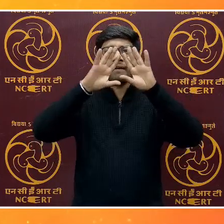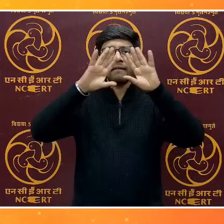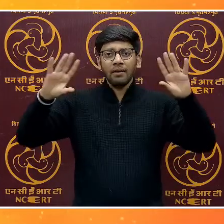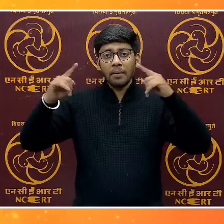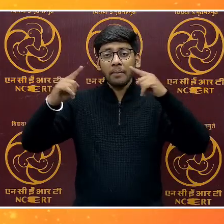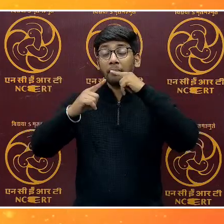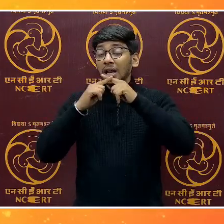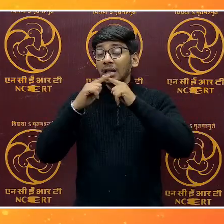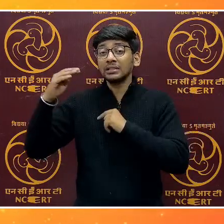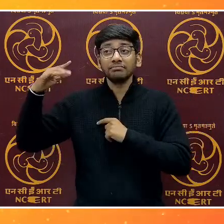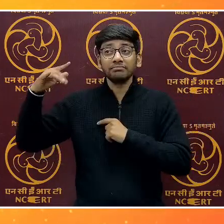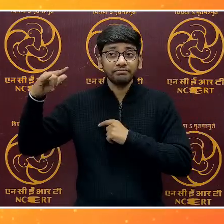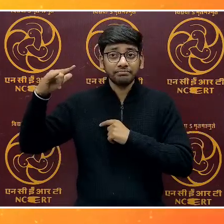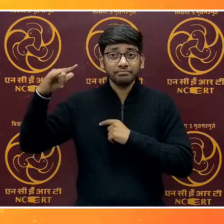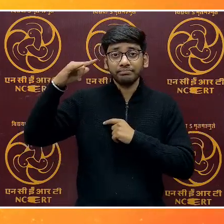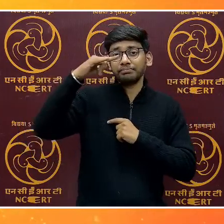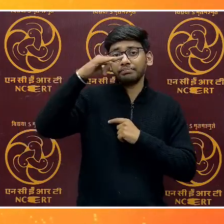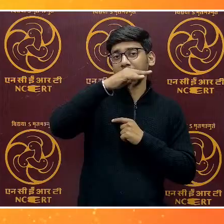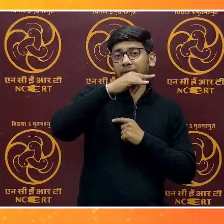well. So, Harpreet is just like